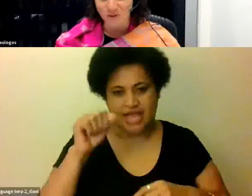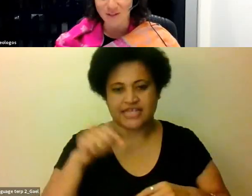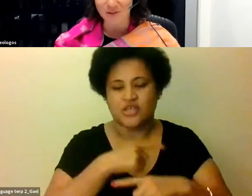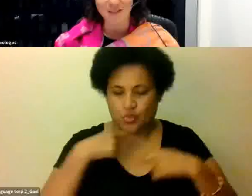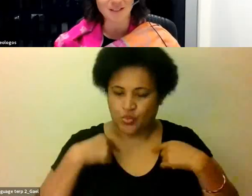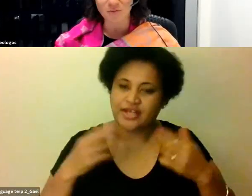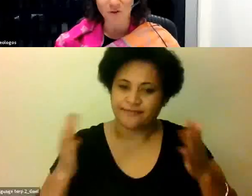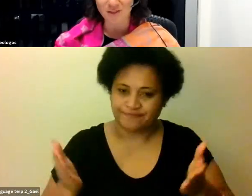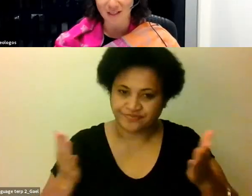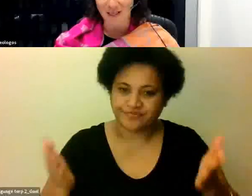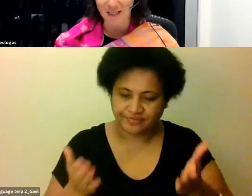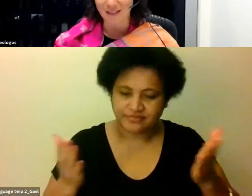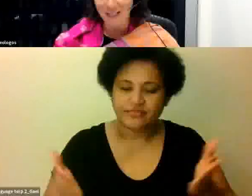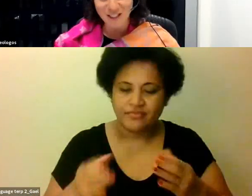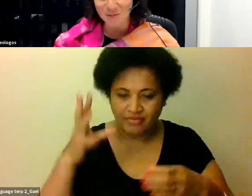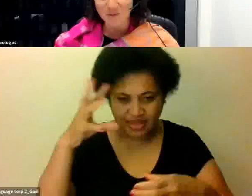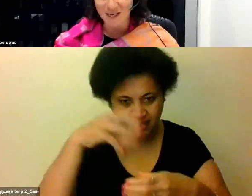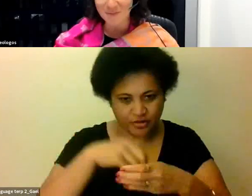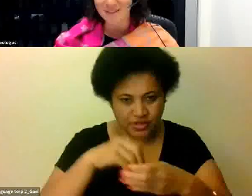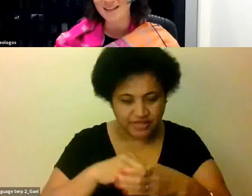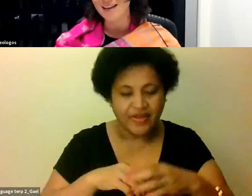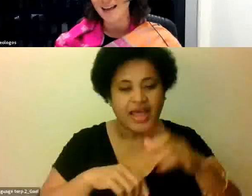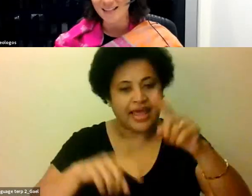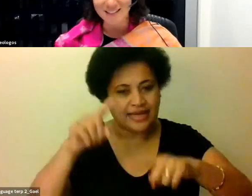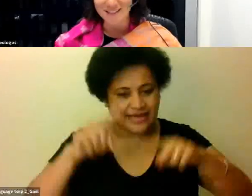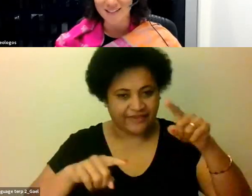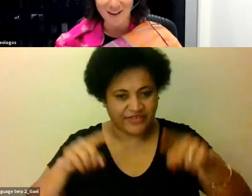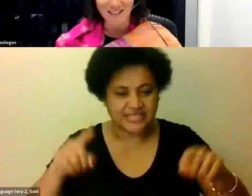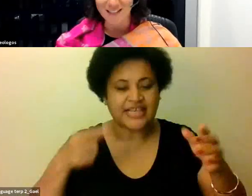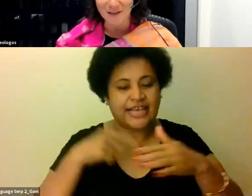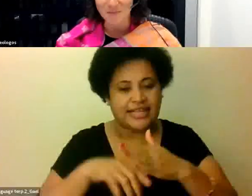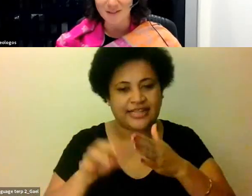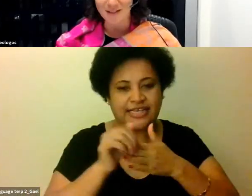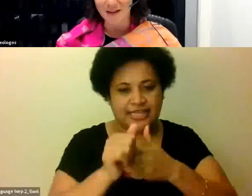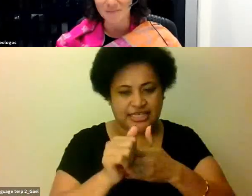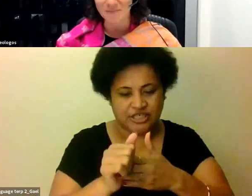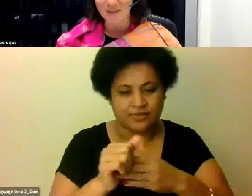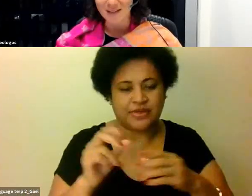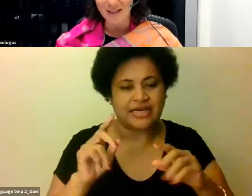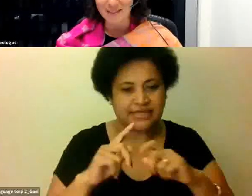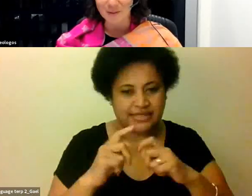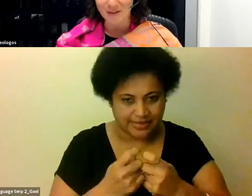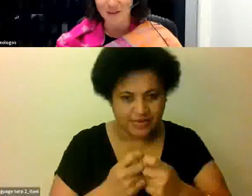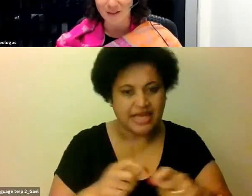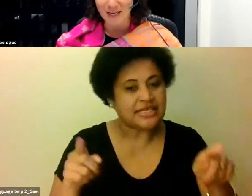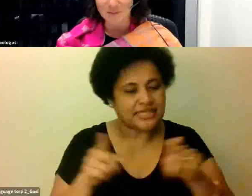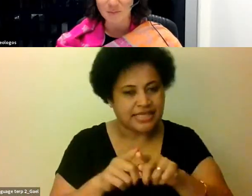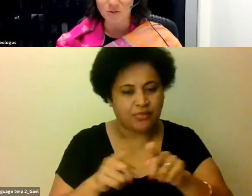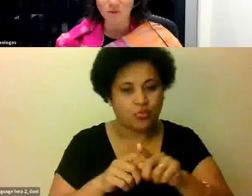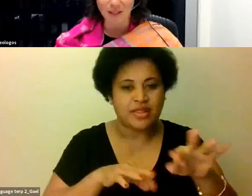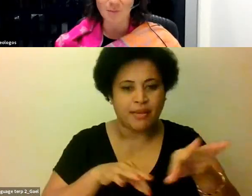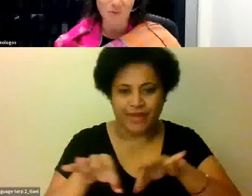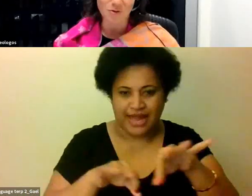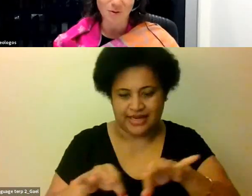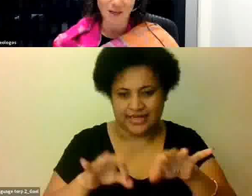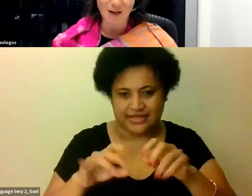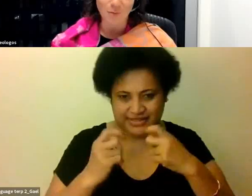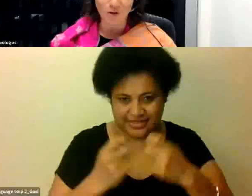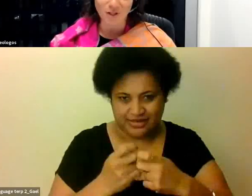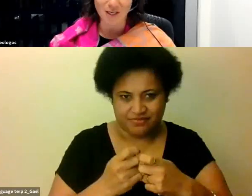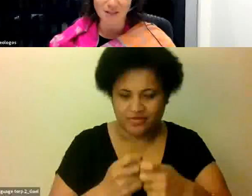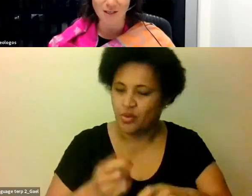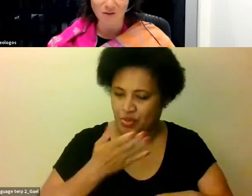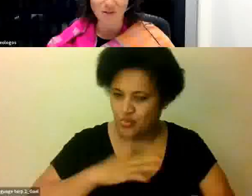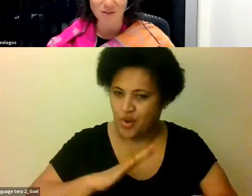of inclusiveness and diversity in leadership teams and in design teams. That's something that has really come through in